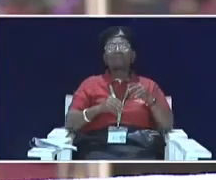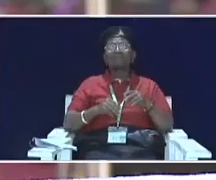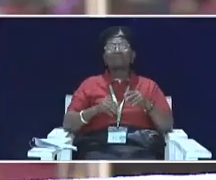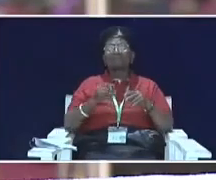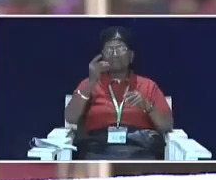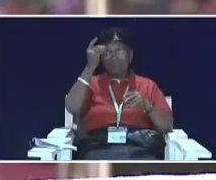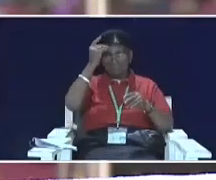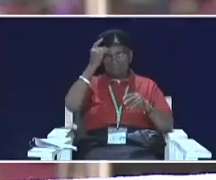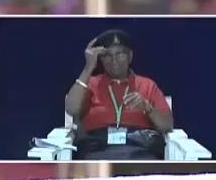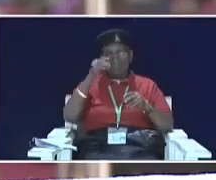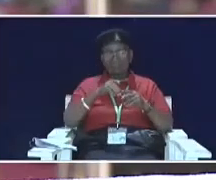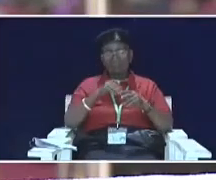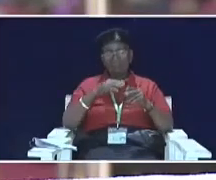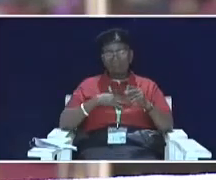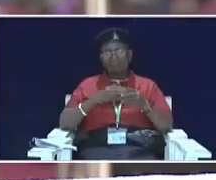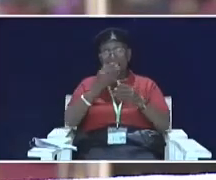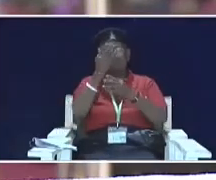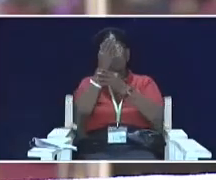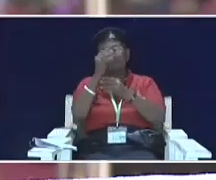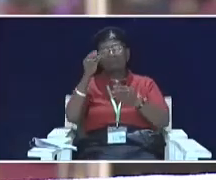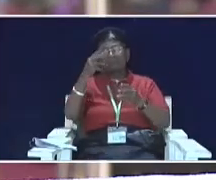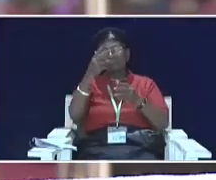sick will recover.